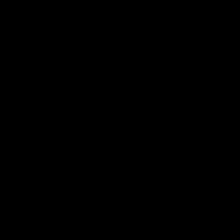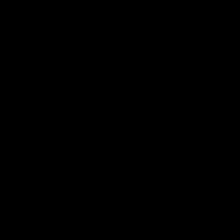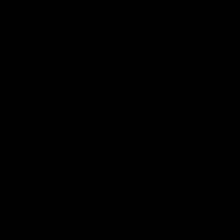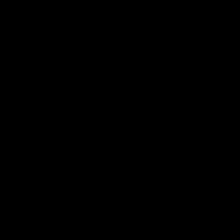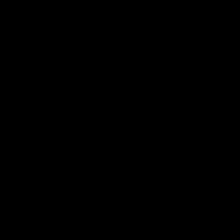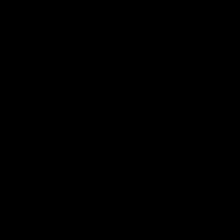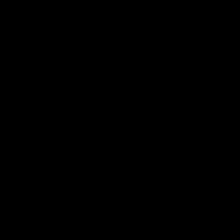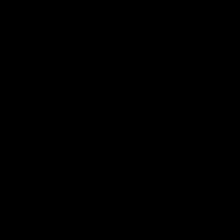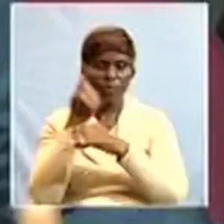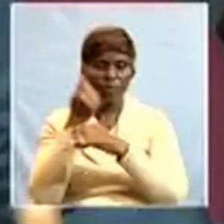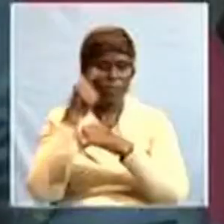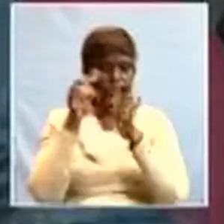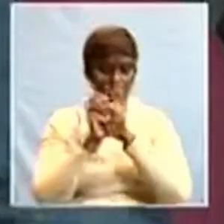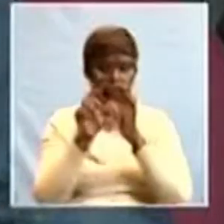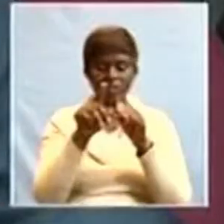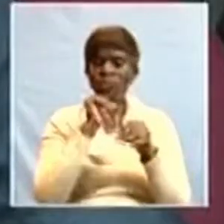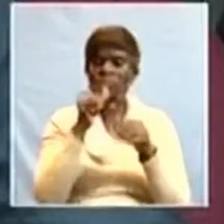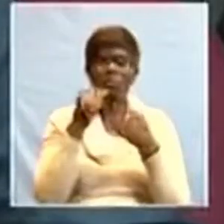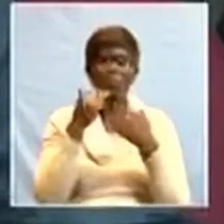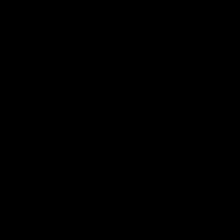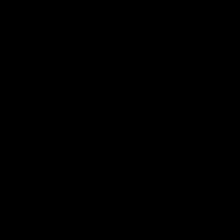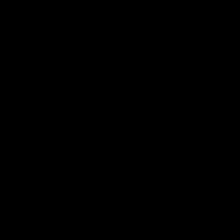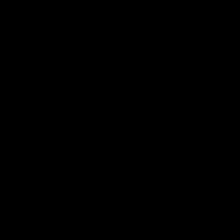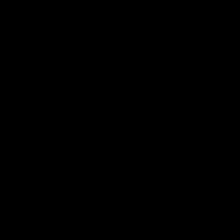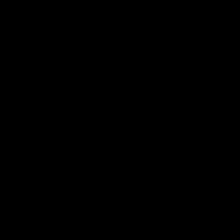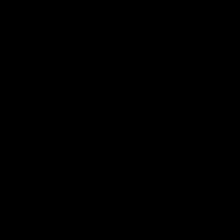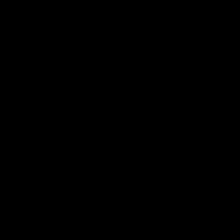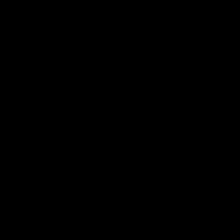area, for instance, it will not host up